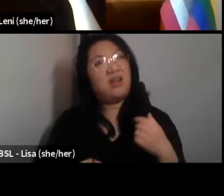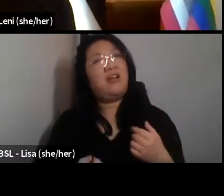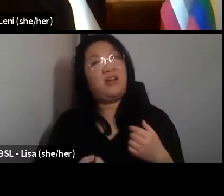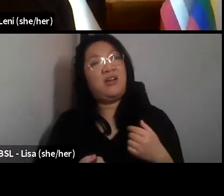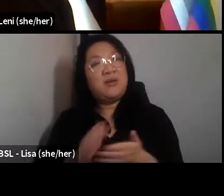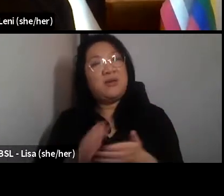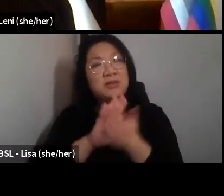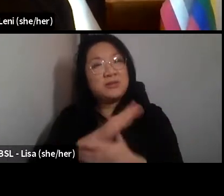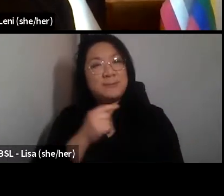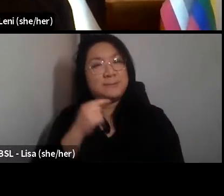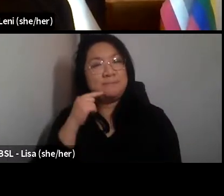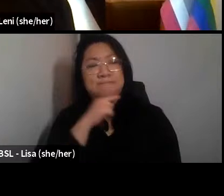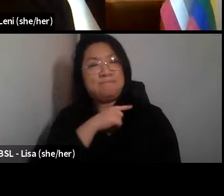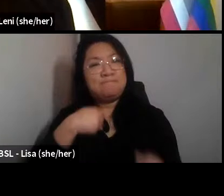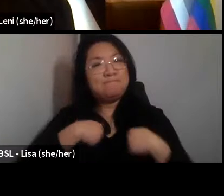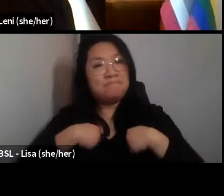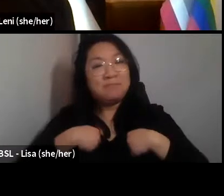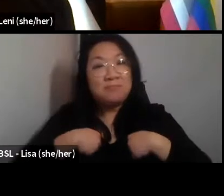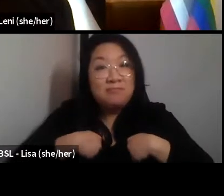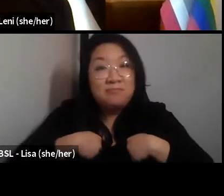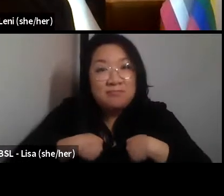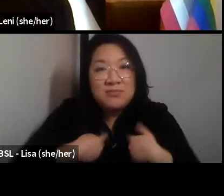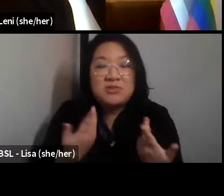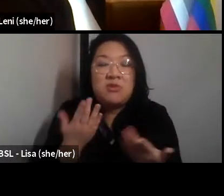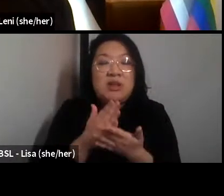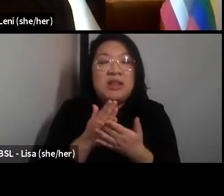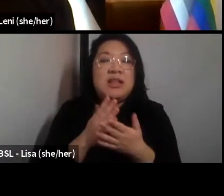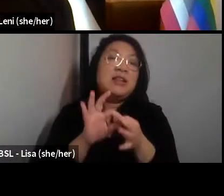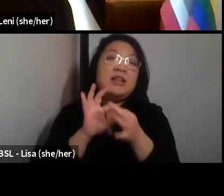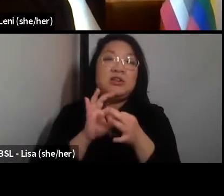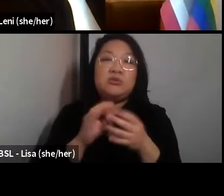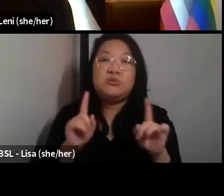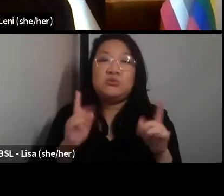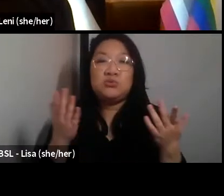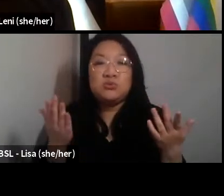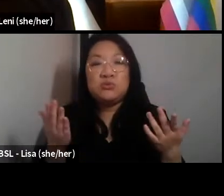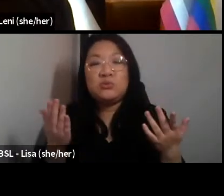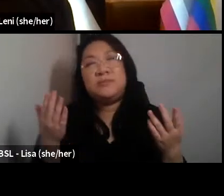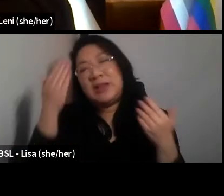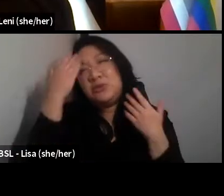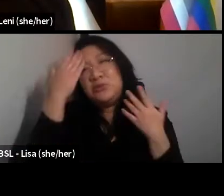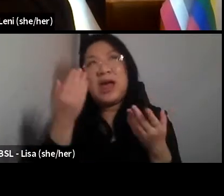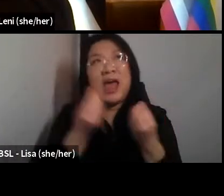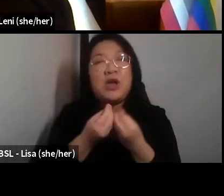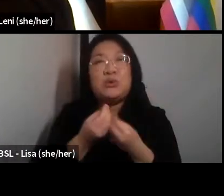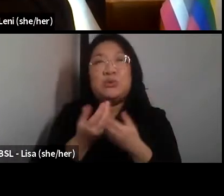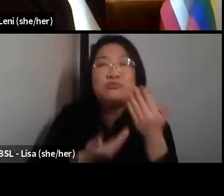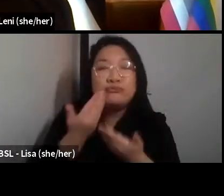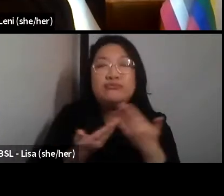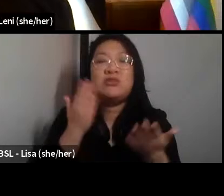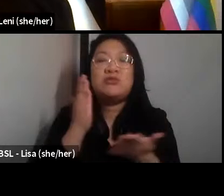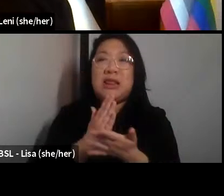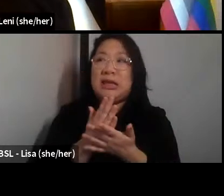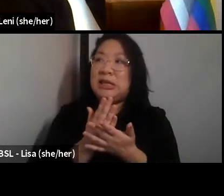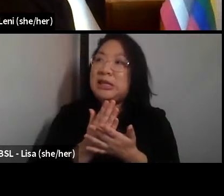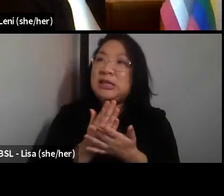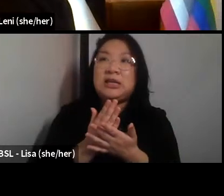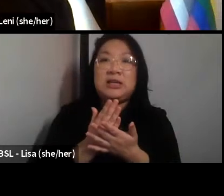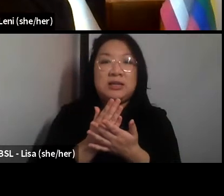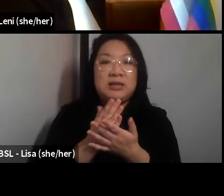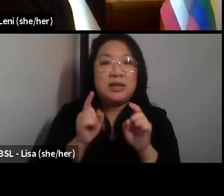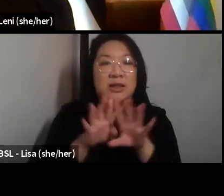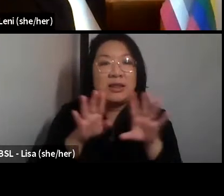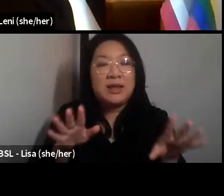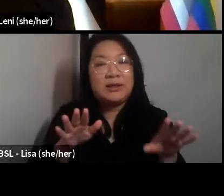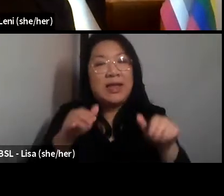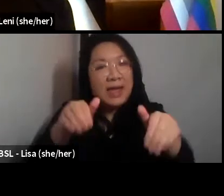weird. So yeah, for me, it was more about, like, just, I don't know how to describe it, just sort of realizing that being ace was kind